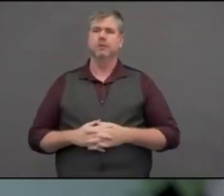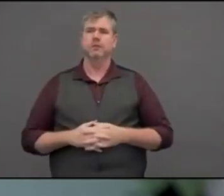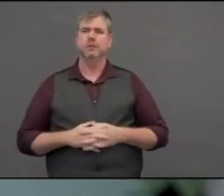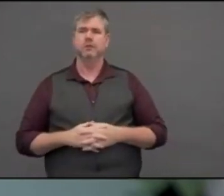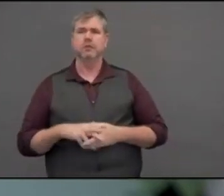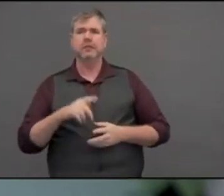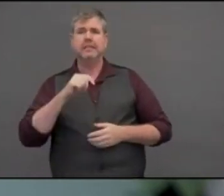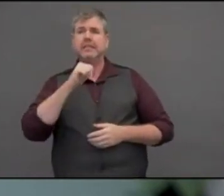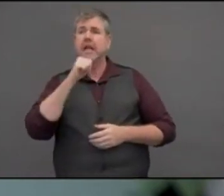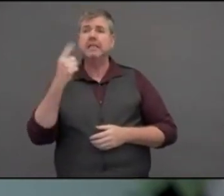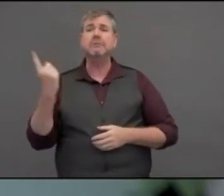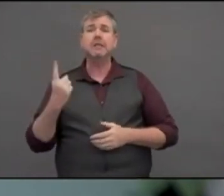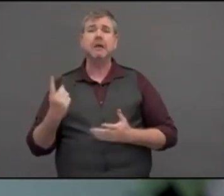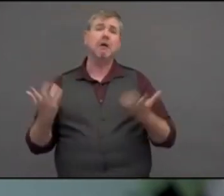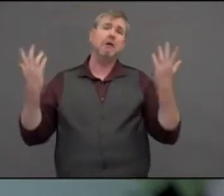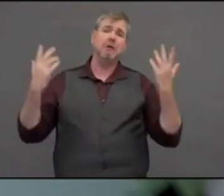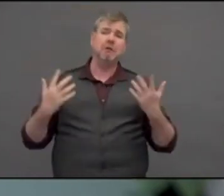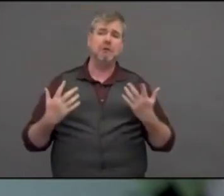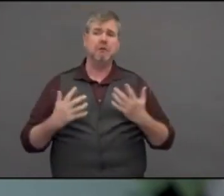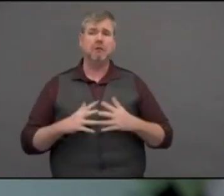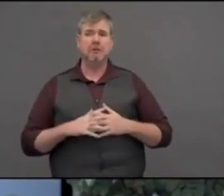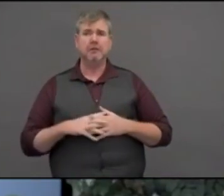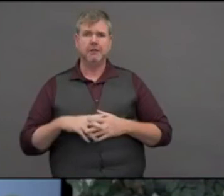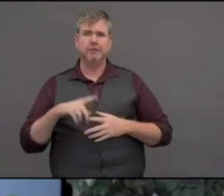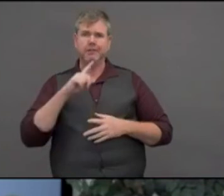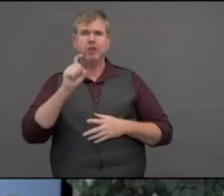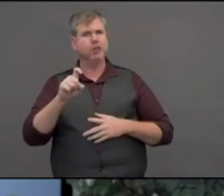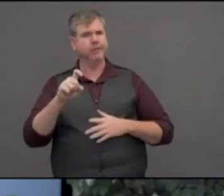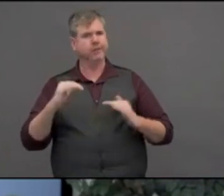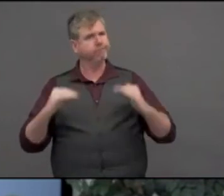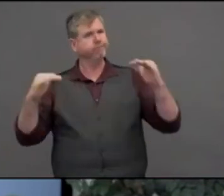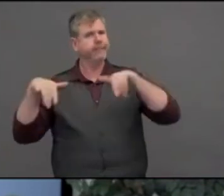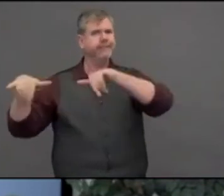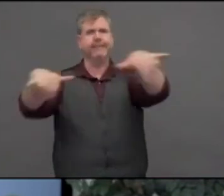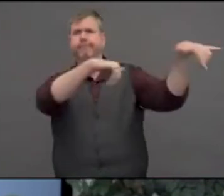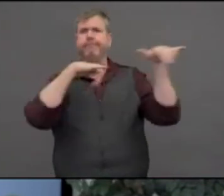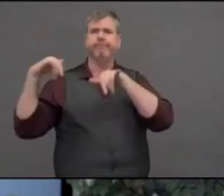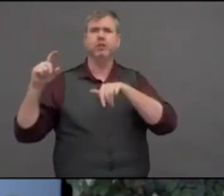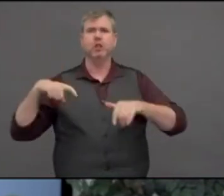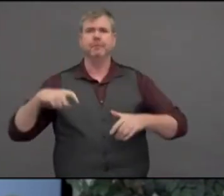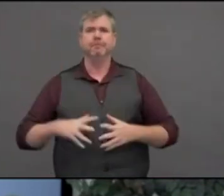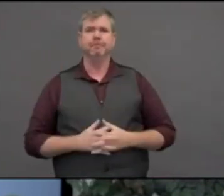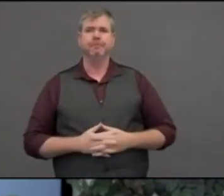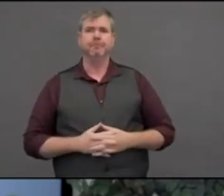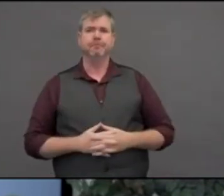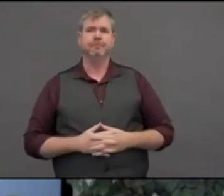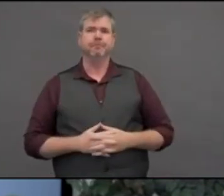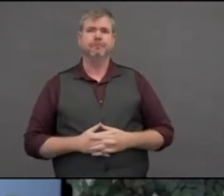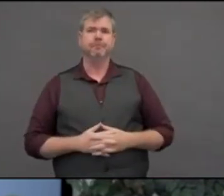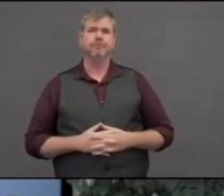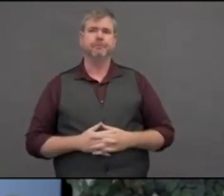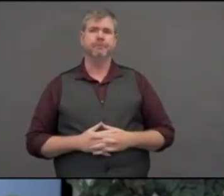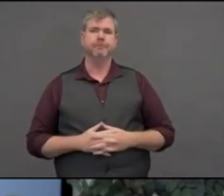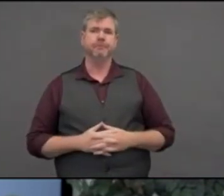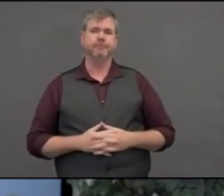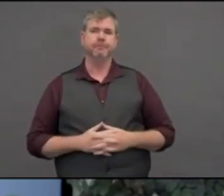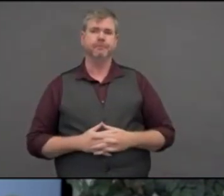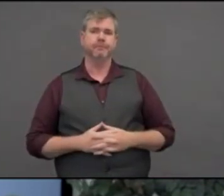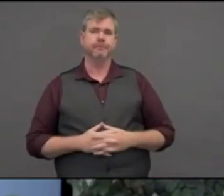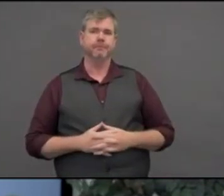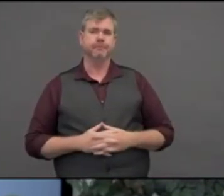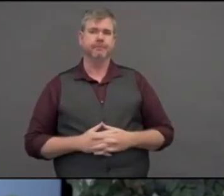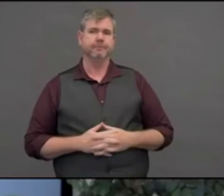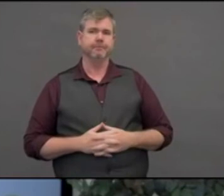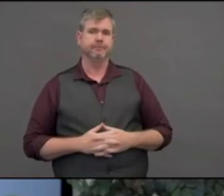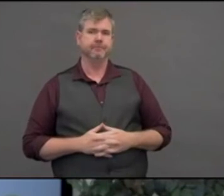be unique. It should be the standard. It's the standard of care. Well, I think that probably says it better than I could. So, James, thank you very